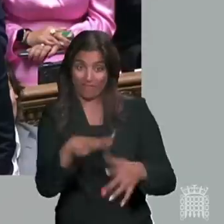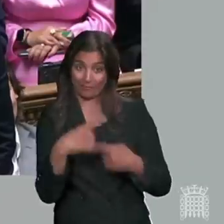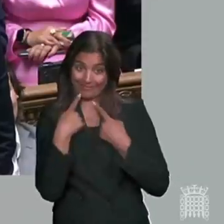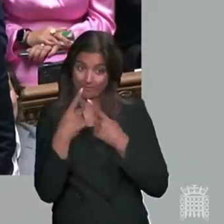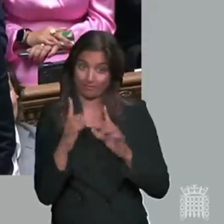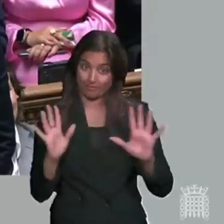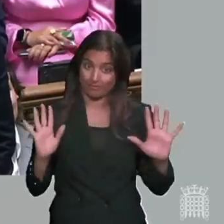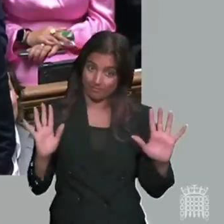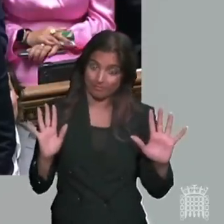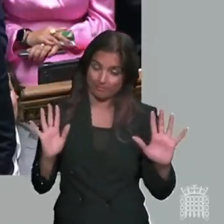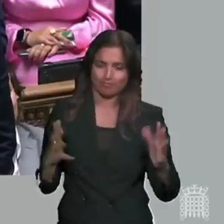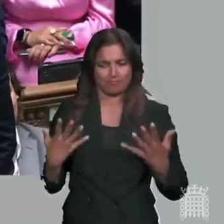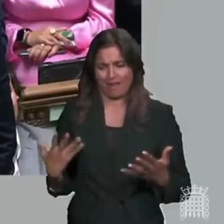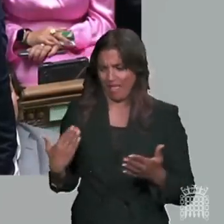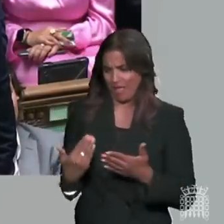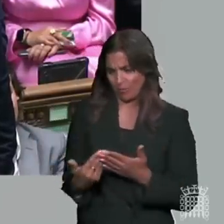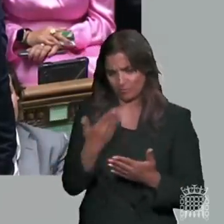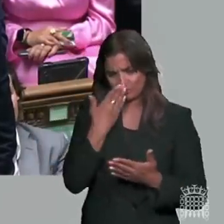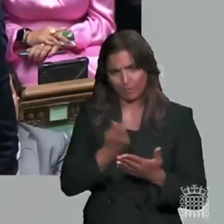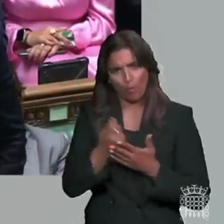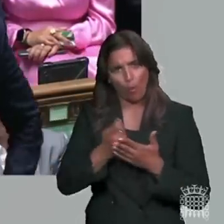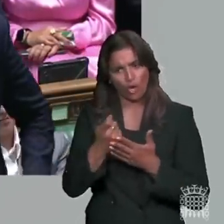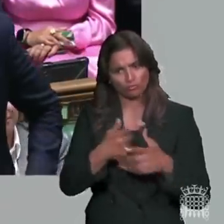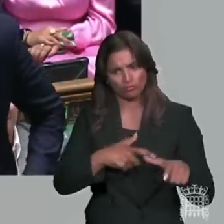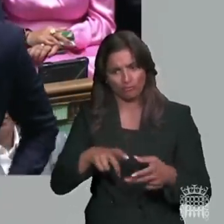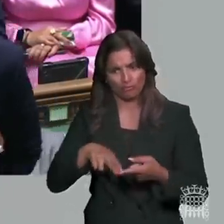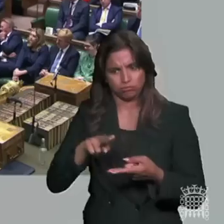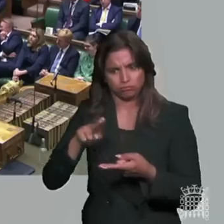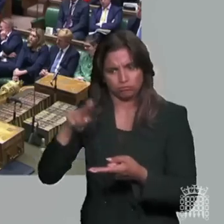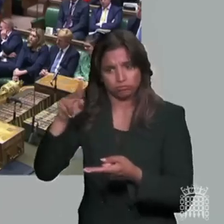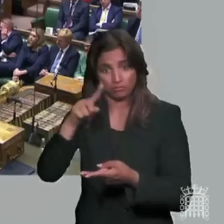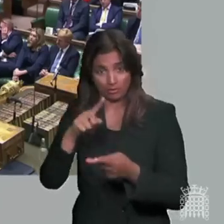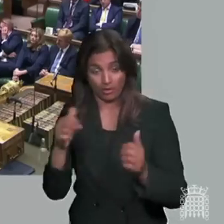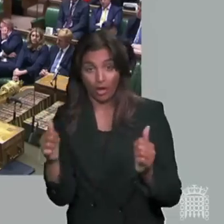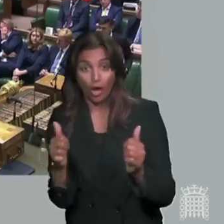Given that mortgage rates continue to rise, does he still agree with his own electoral analysis?